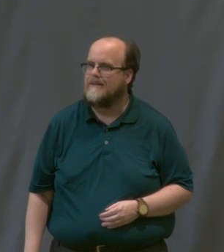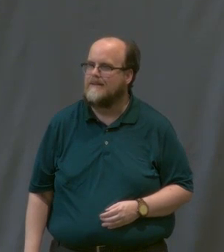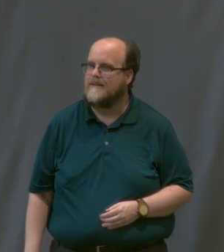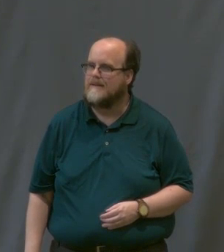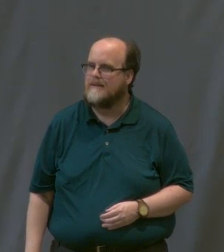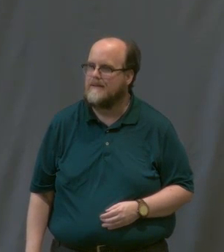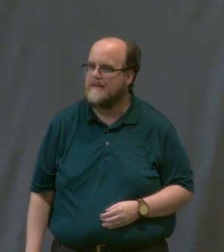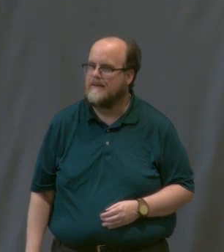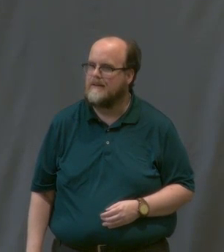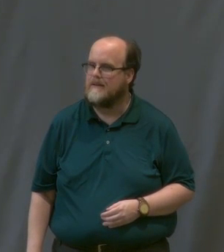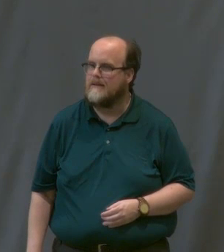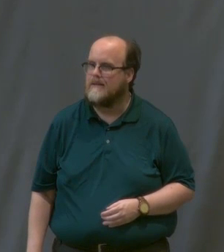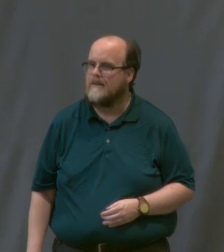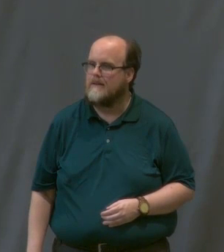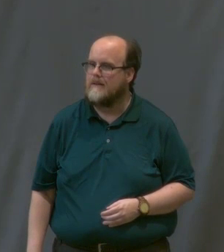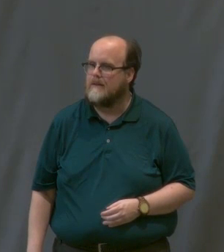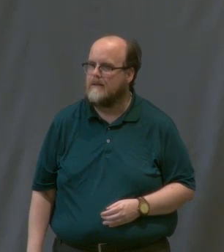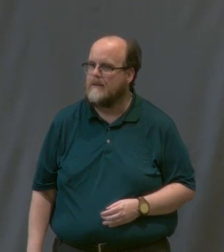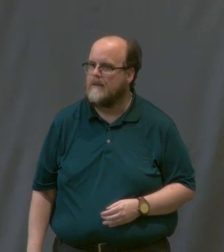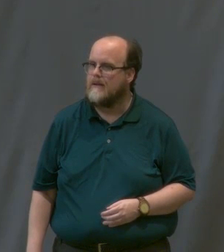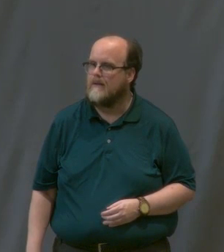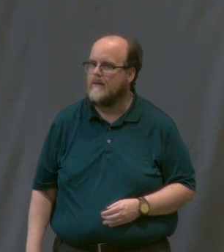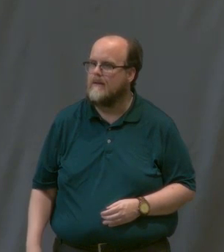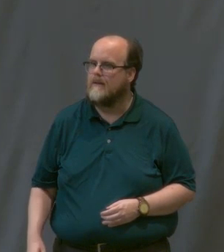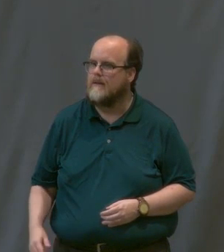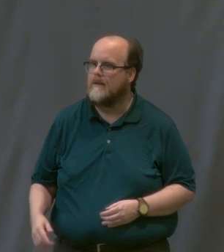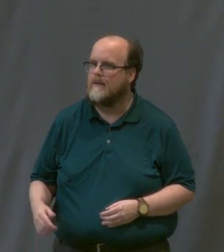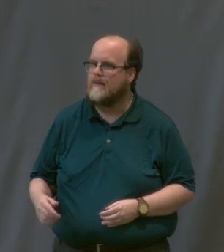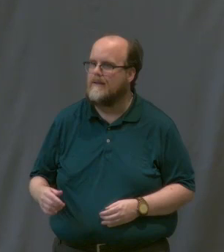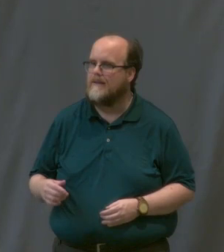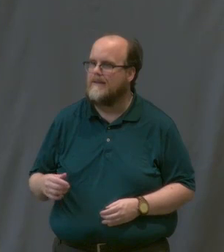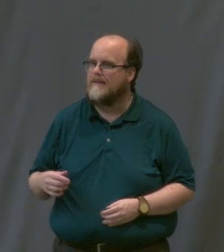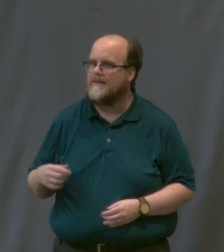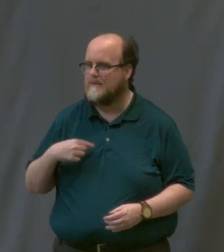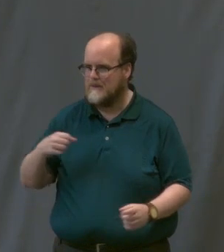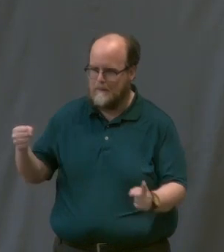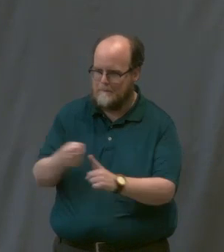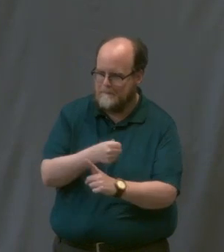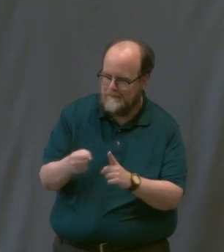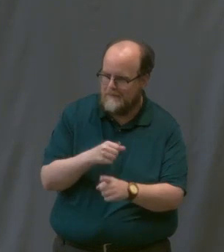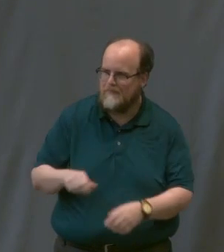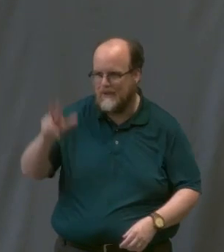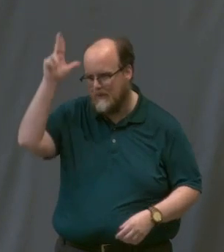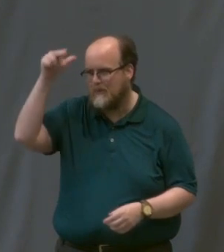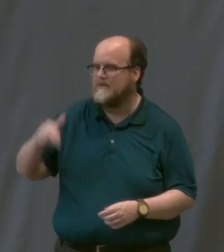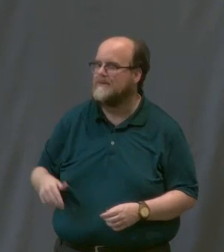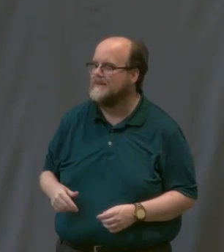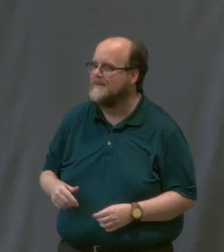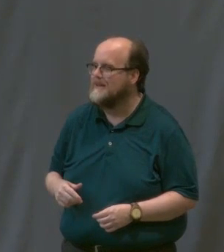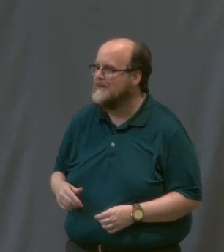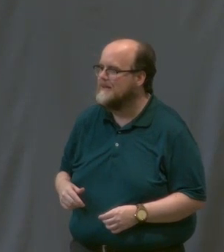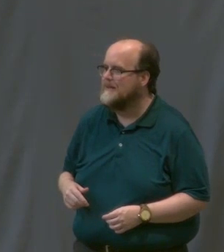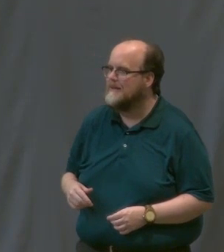this so everybody. Well, I guess we're about ready to tenderize this horse. We beat it enough. So,